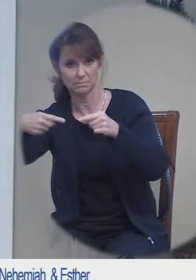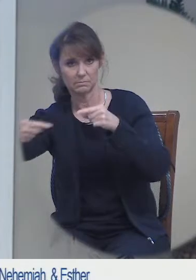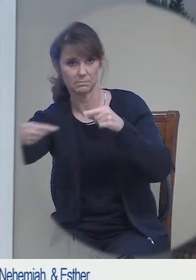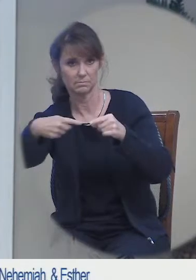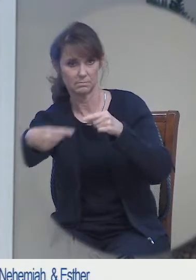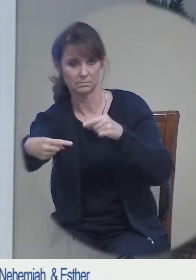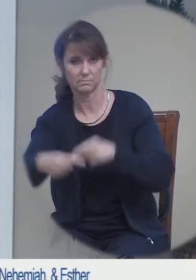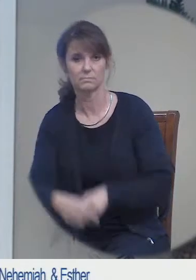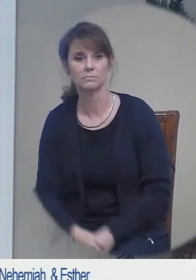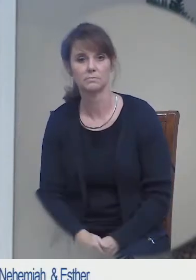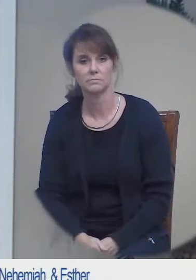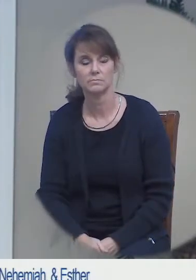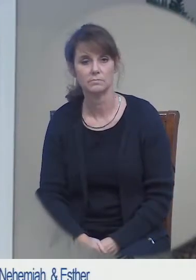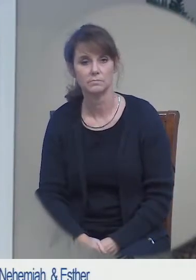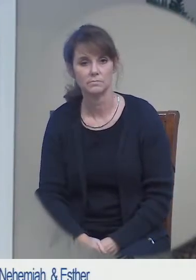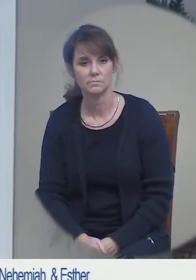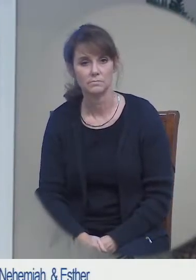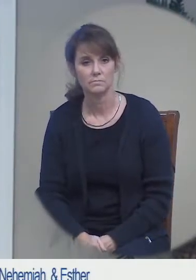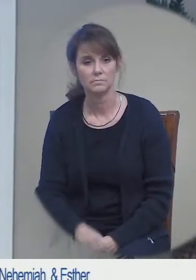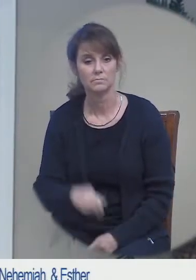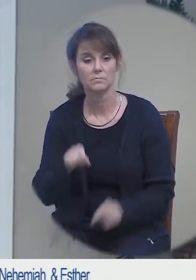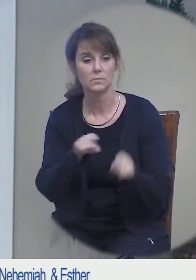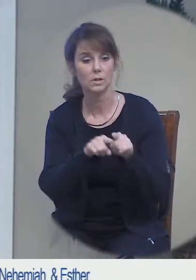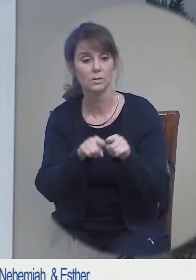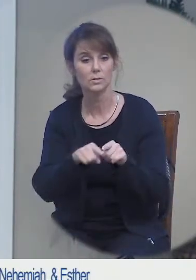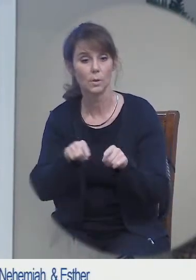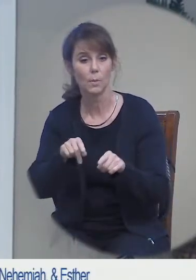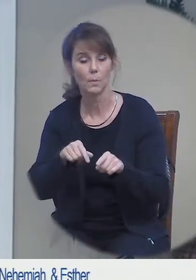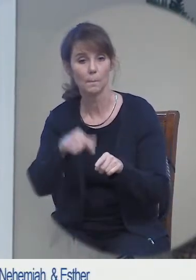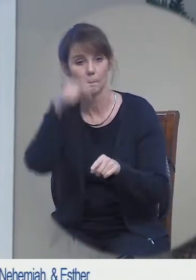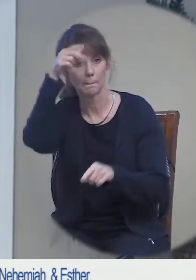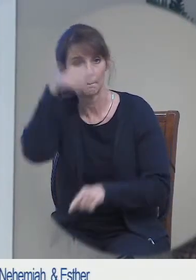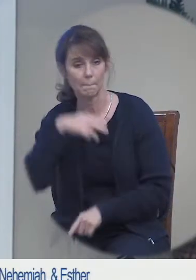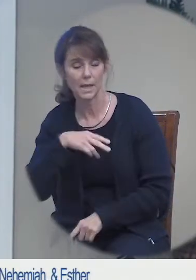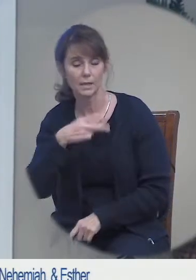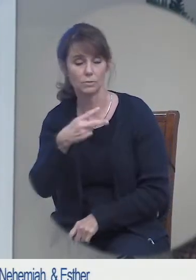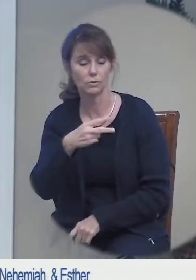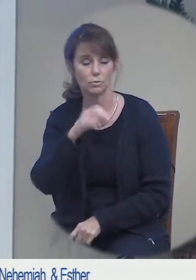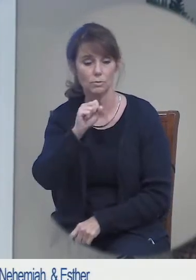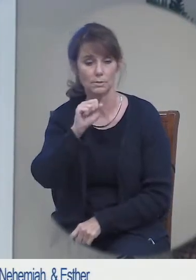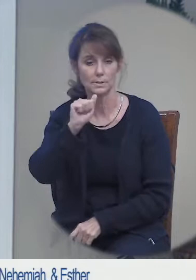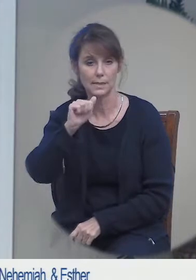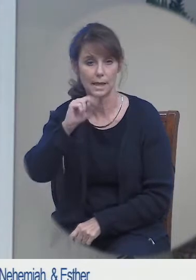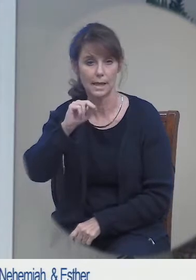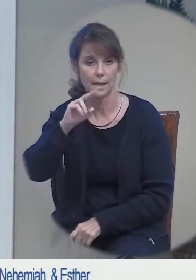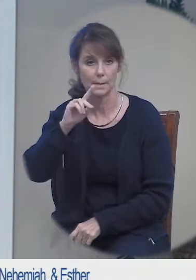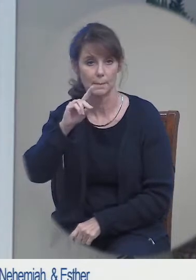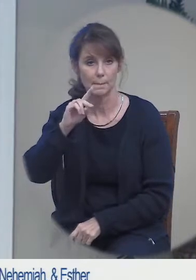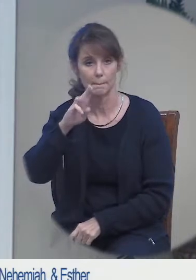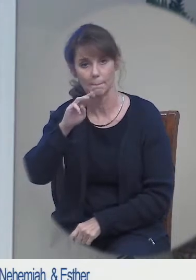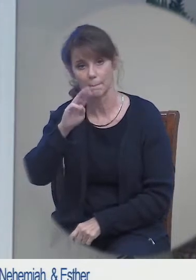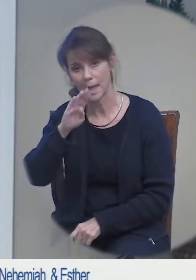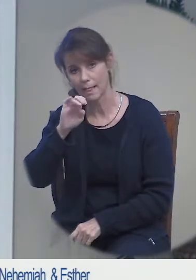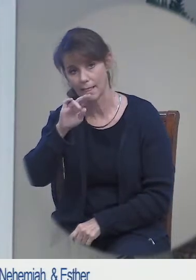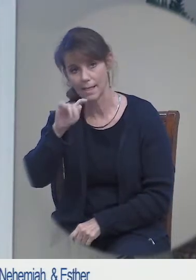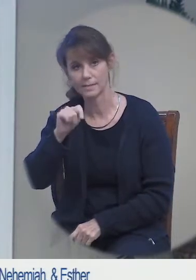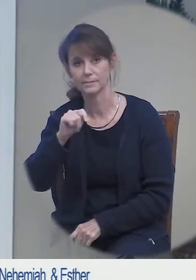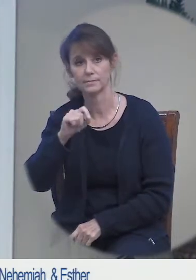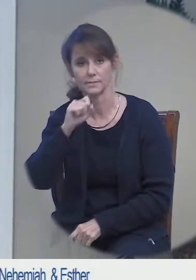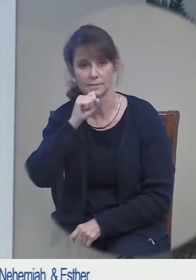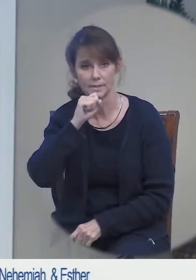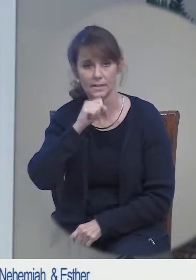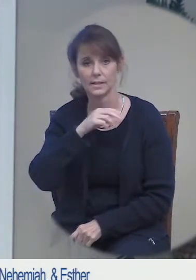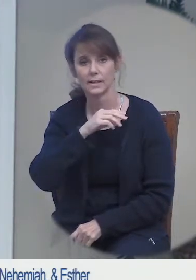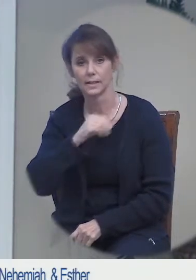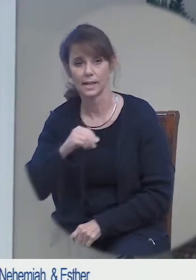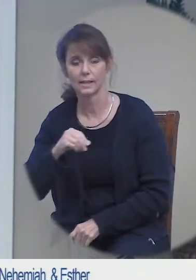their source. We can think about Sanballat and Tobiah and Geshem and the Ammonite and the Ashdodites.